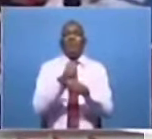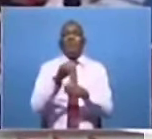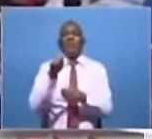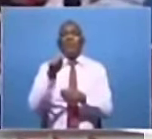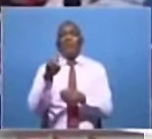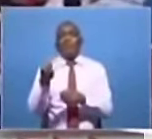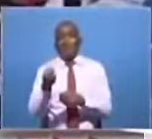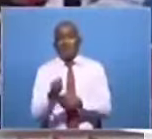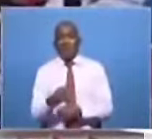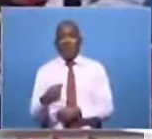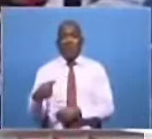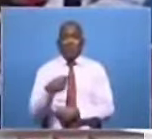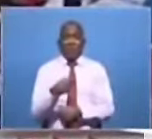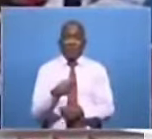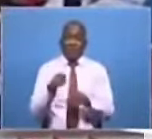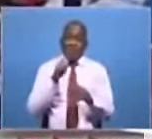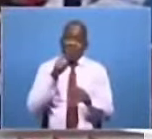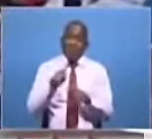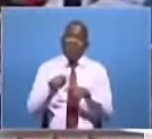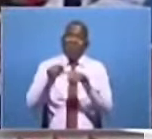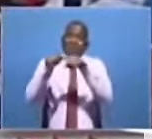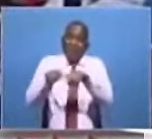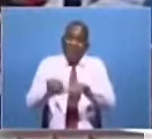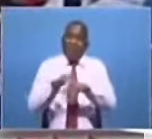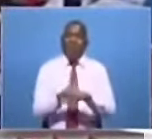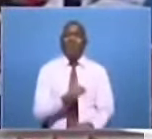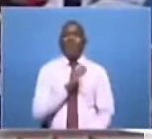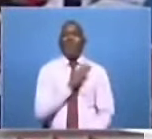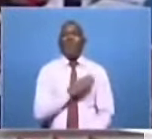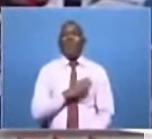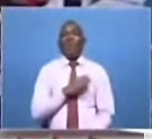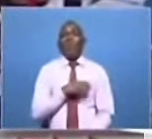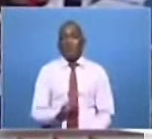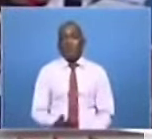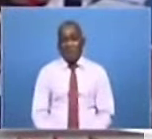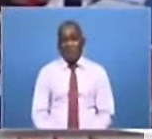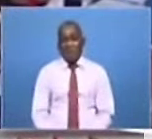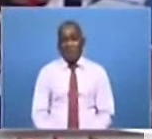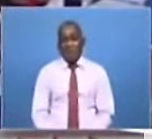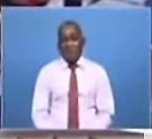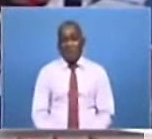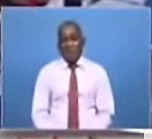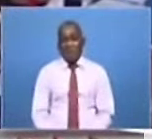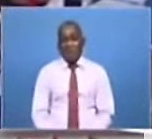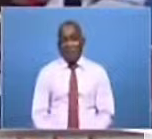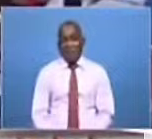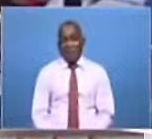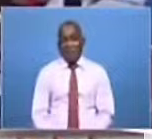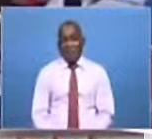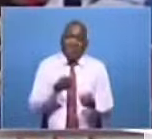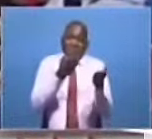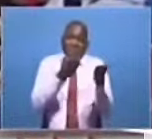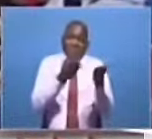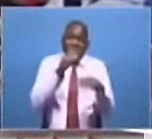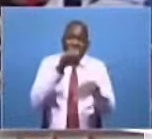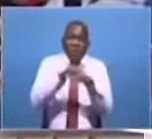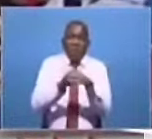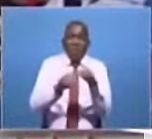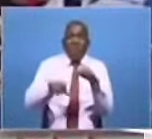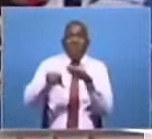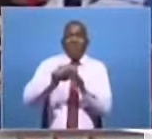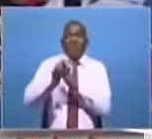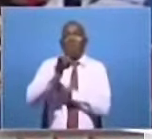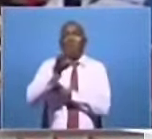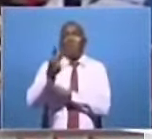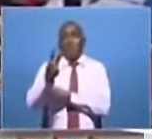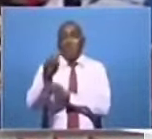lords, we clearly relied on that conduct, and our main submission on that Section 26